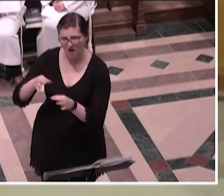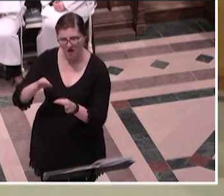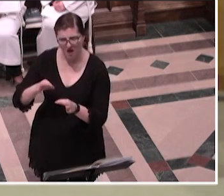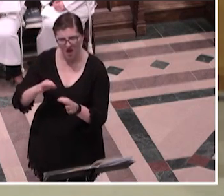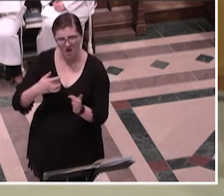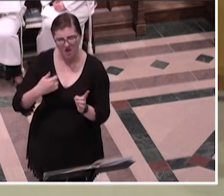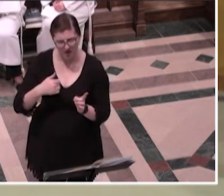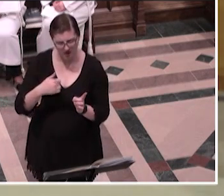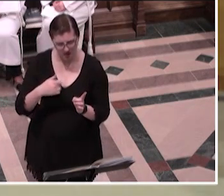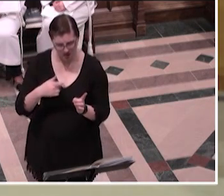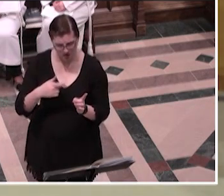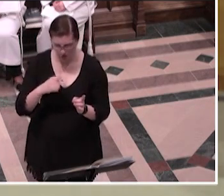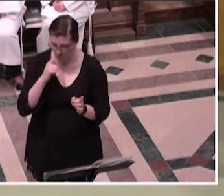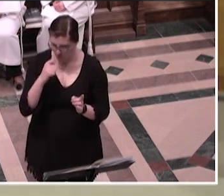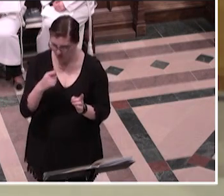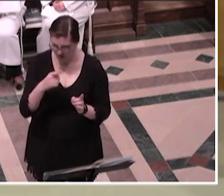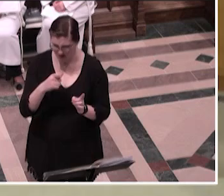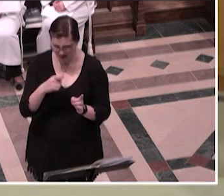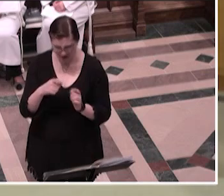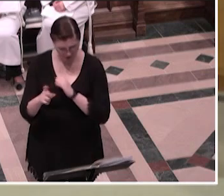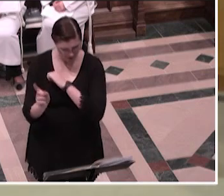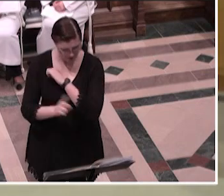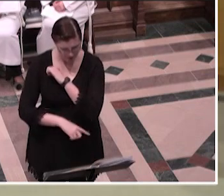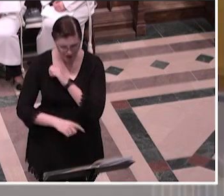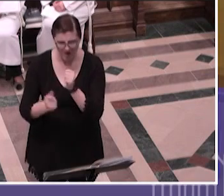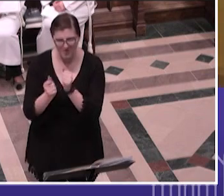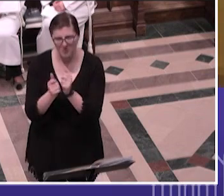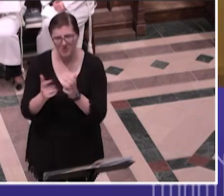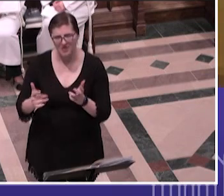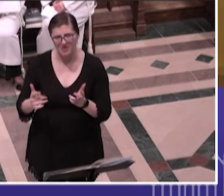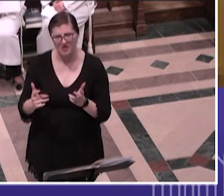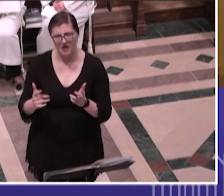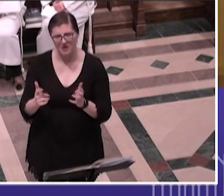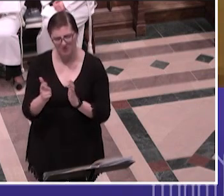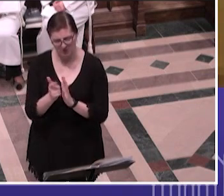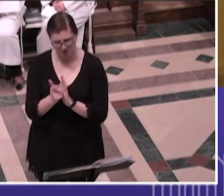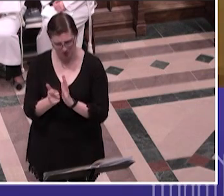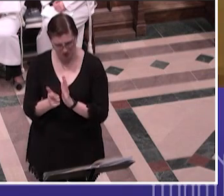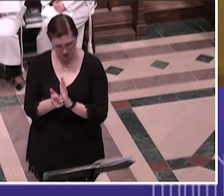to find out what they are doing, does it? He asserts.